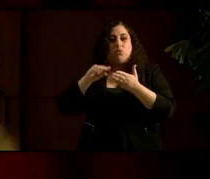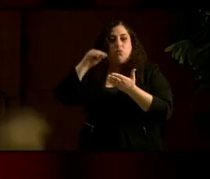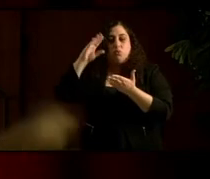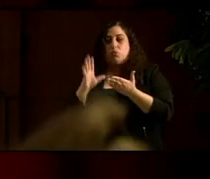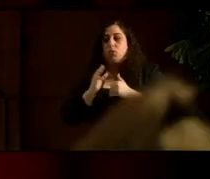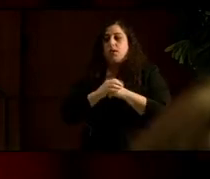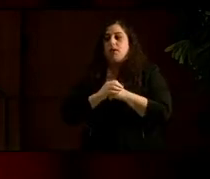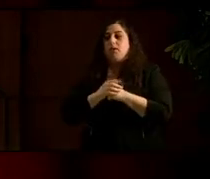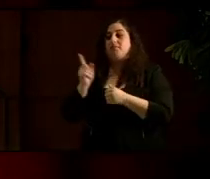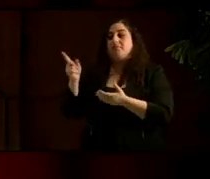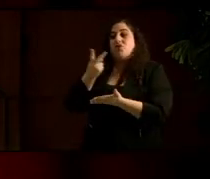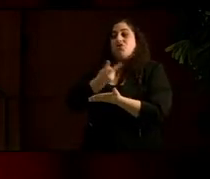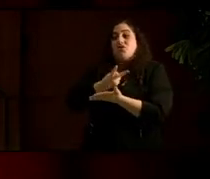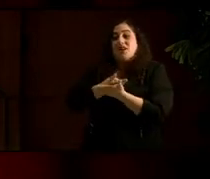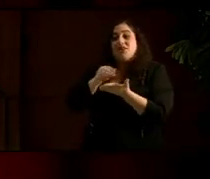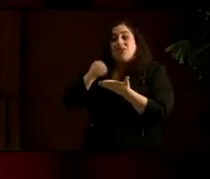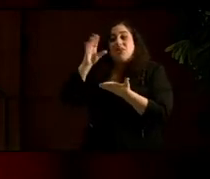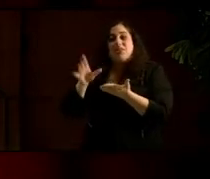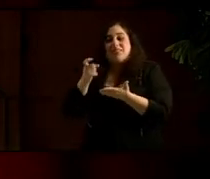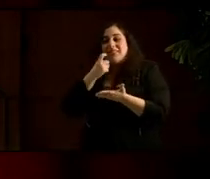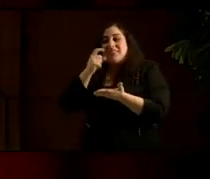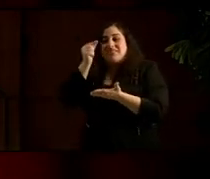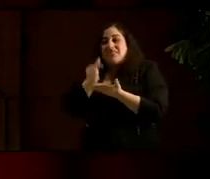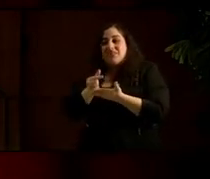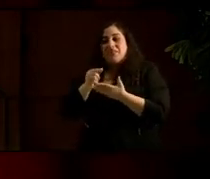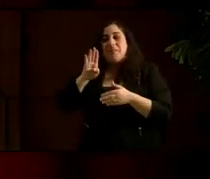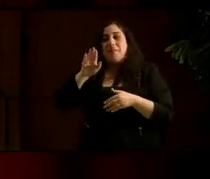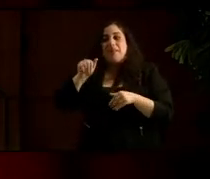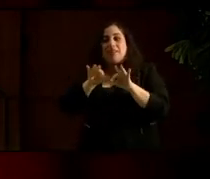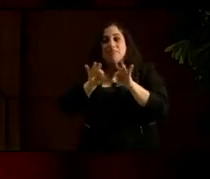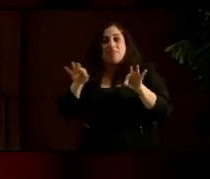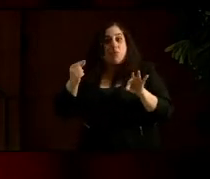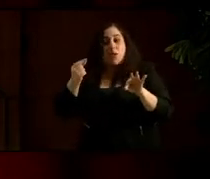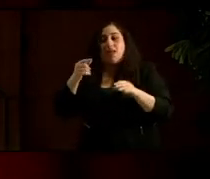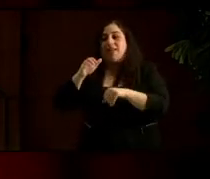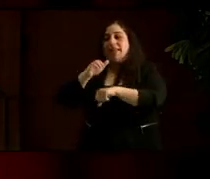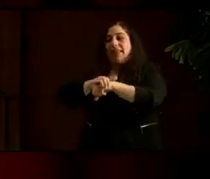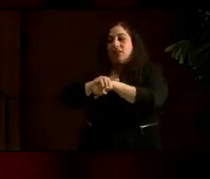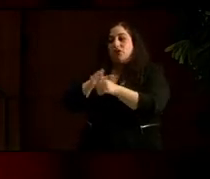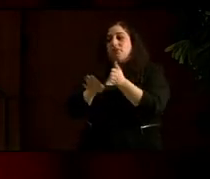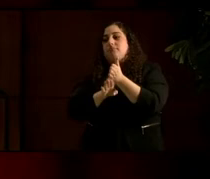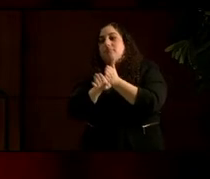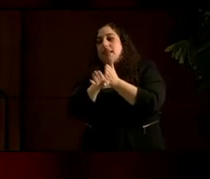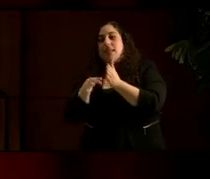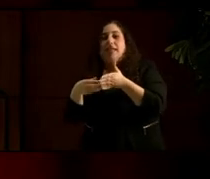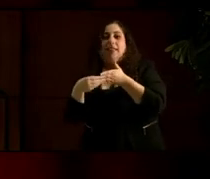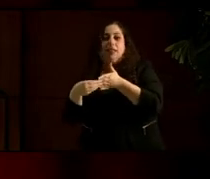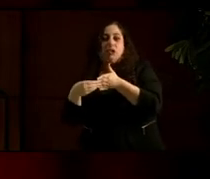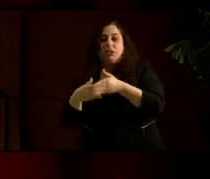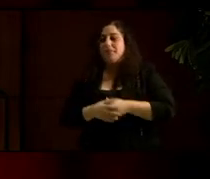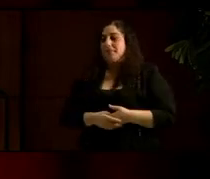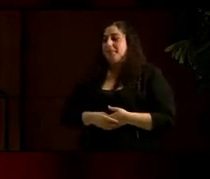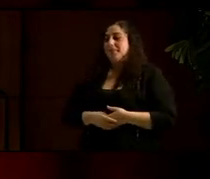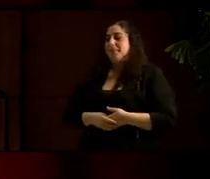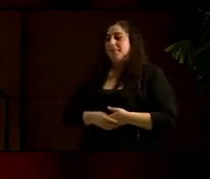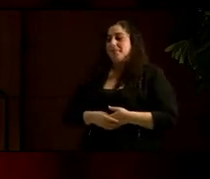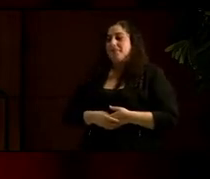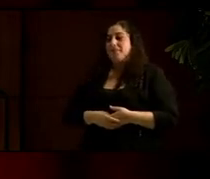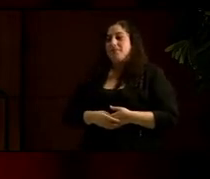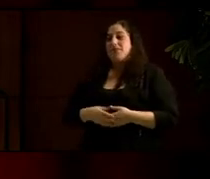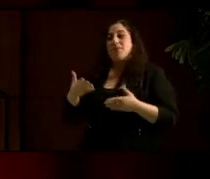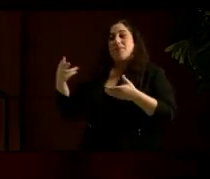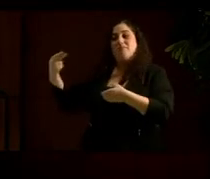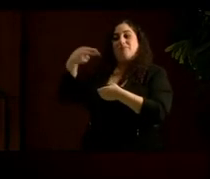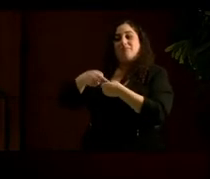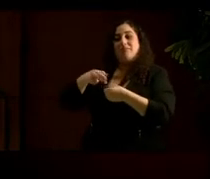recently graduated from SDSU with a bachelor's degree in English and a minor in leadership. Please join me in welcoming Ashley